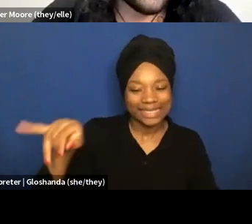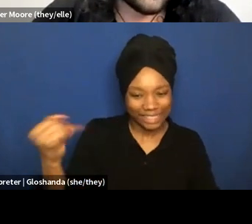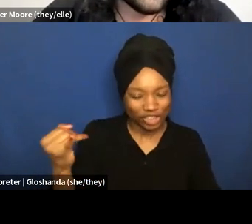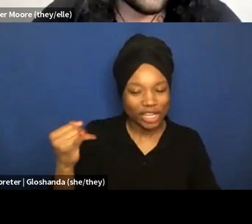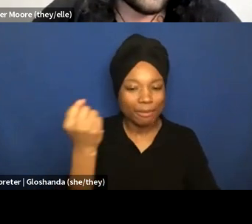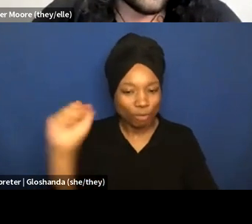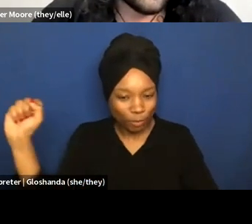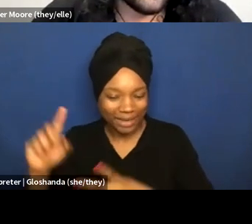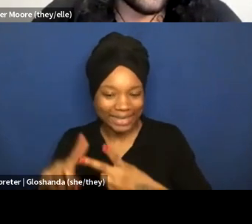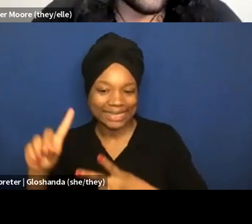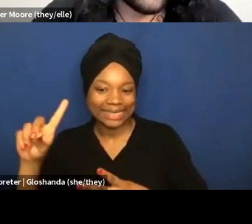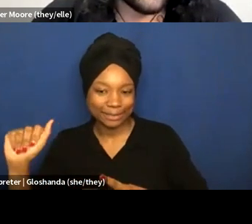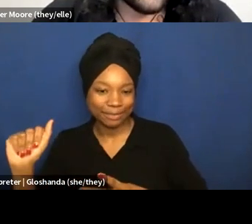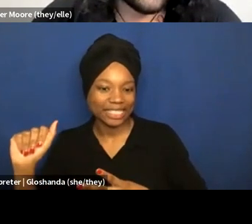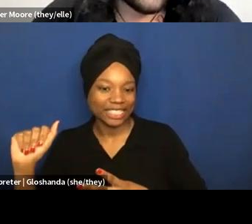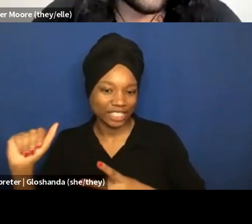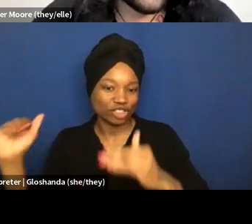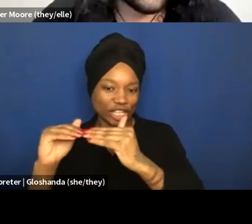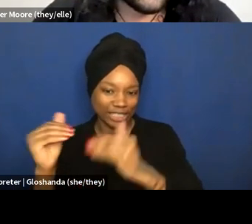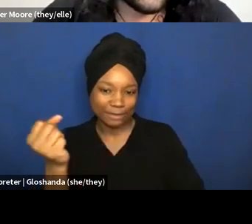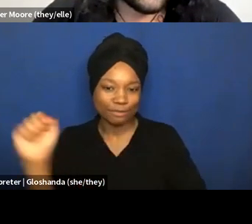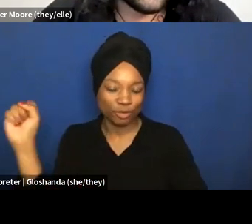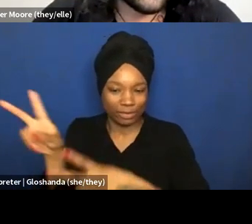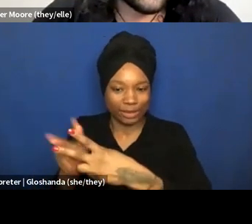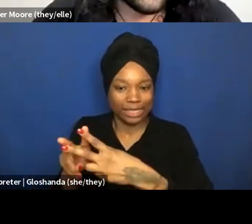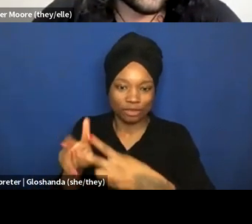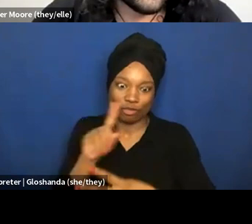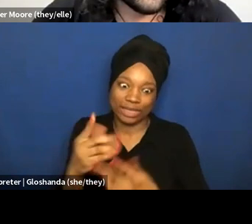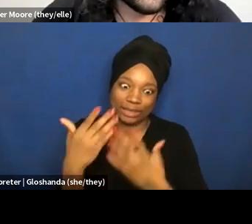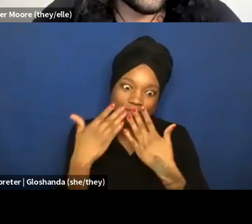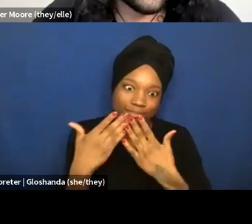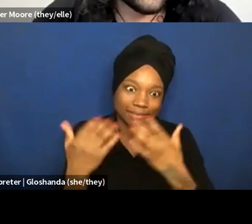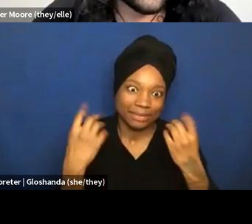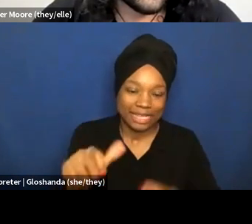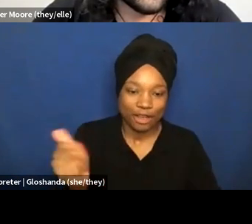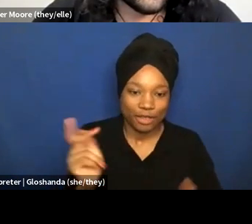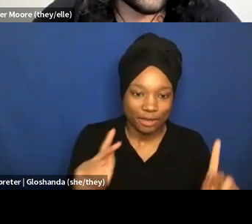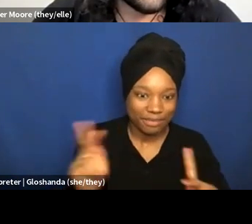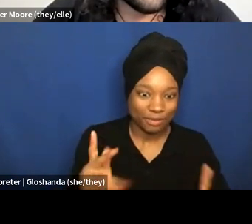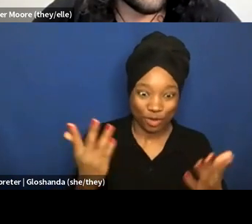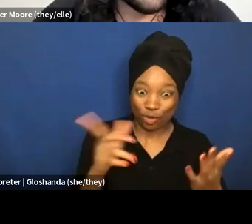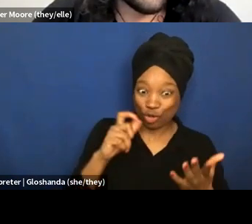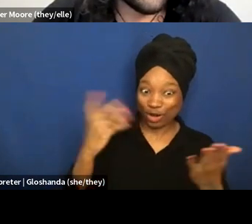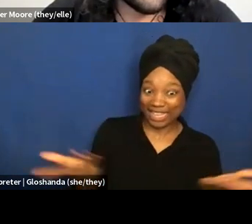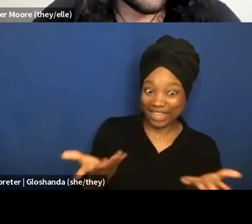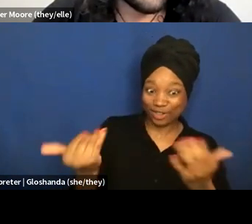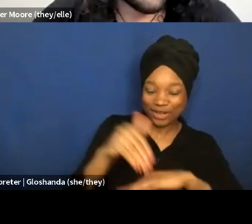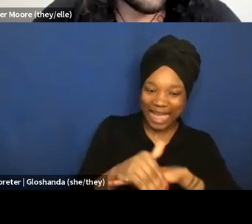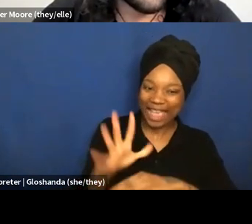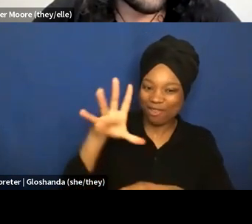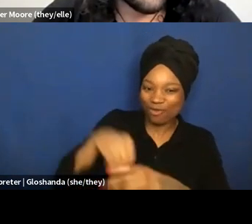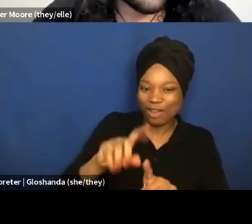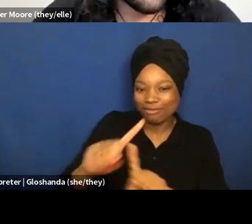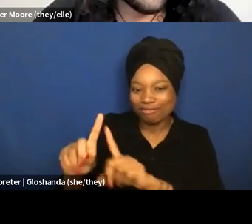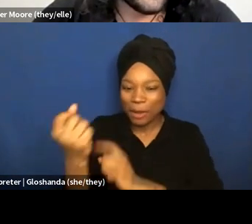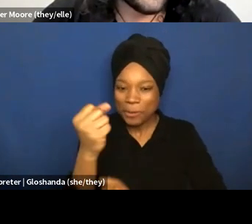movement. So so thankful that so many others here have been running in those movements, and look forward to today's